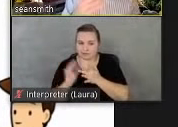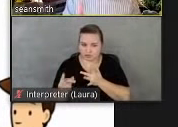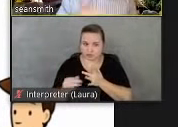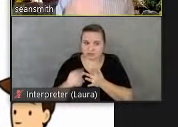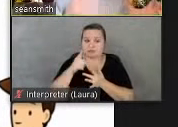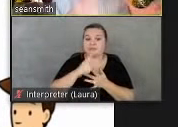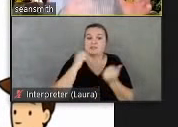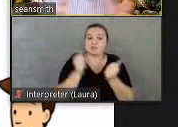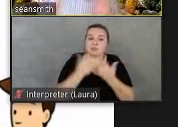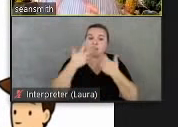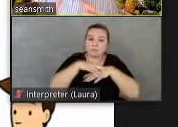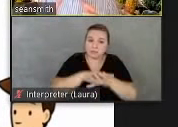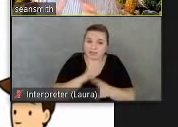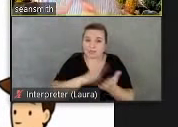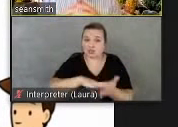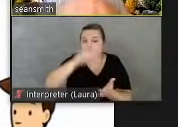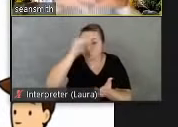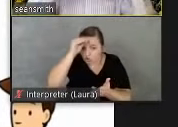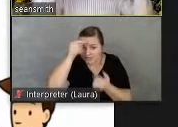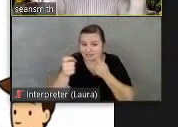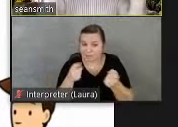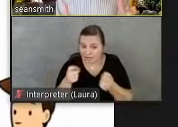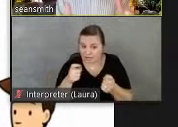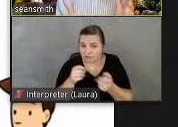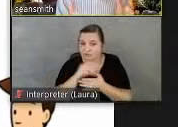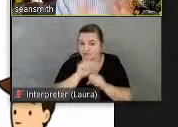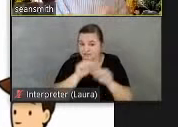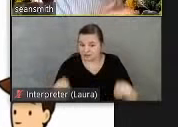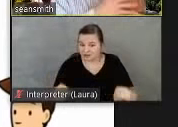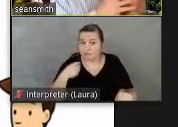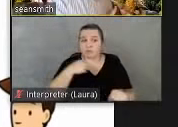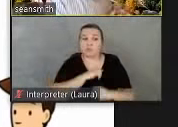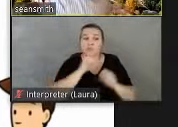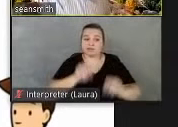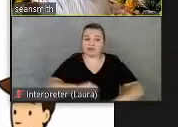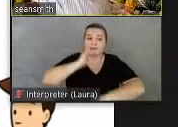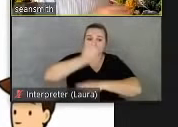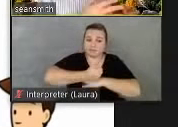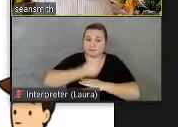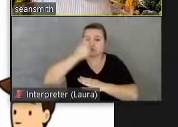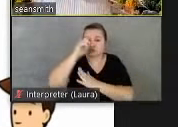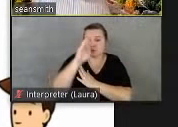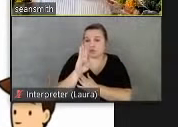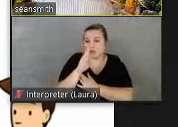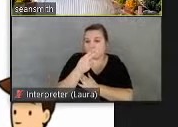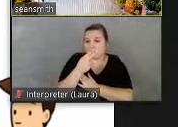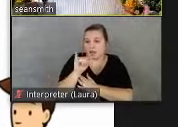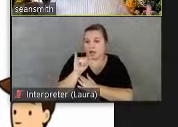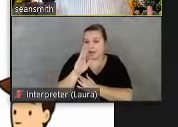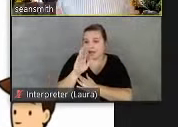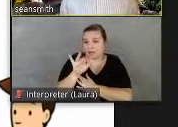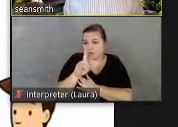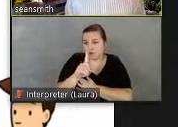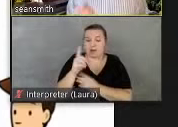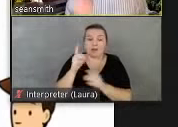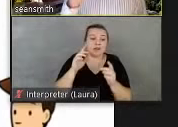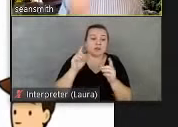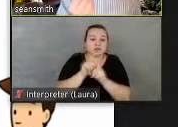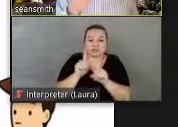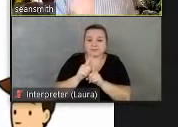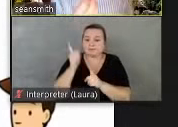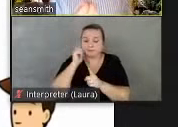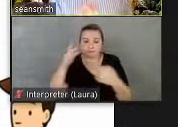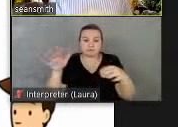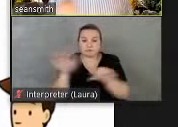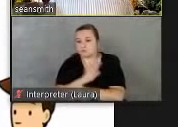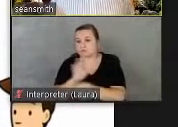blended learning management system, we can put that there for the hybrid, but also for the fully aligned, of course, but it's giving